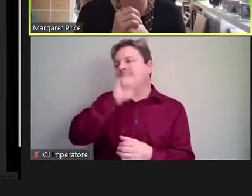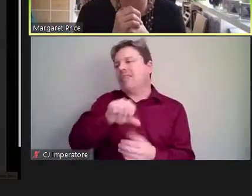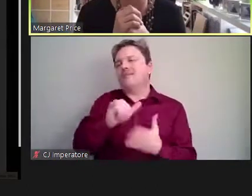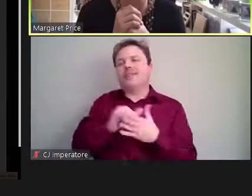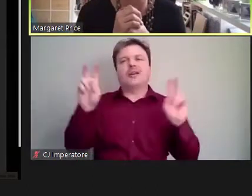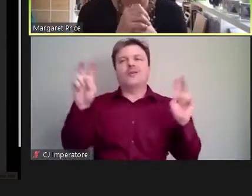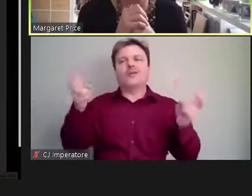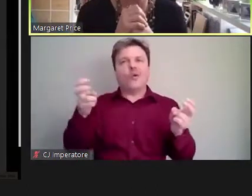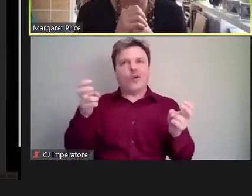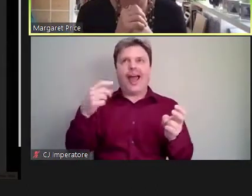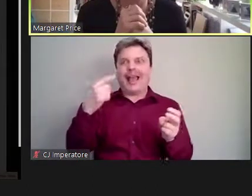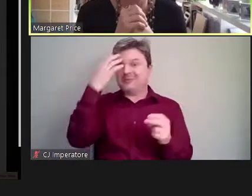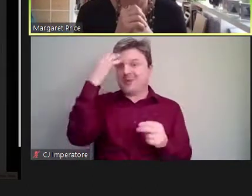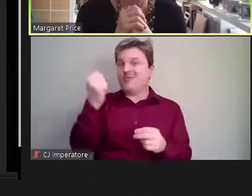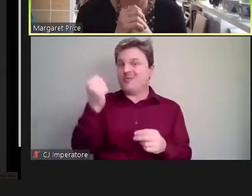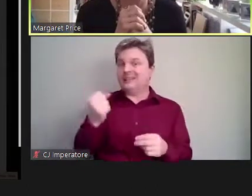memory.